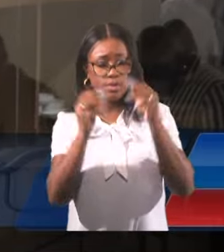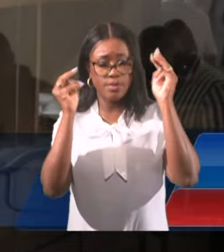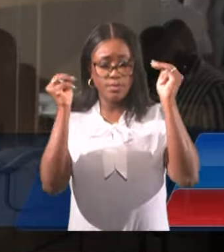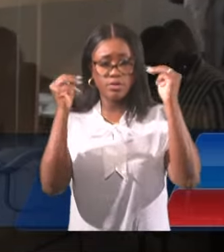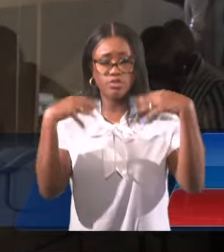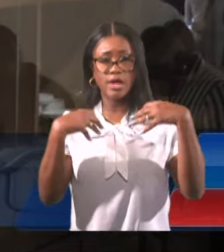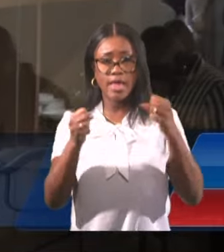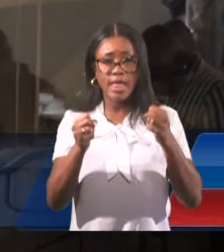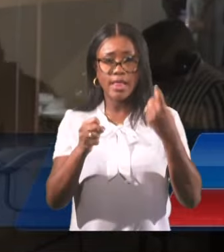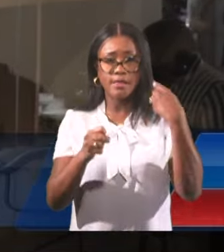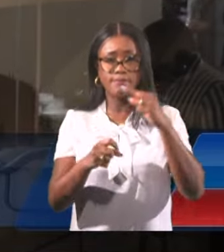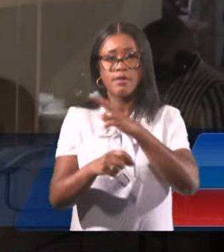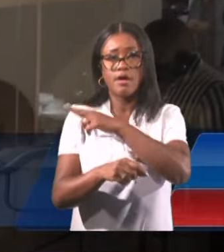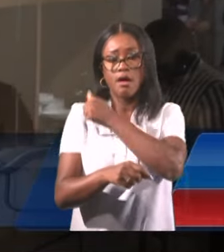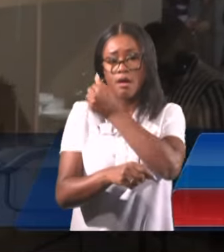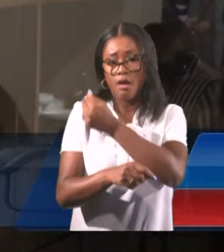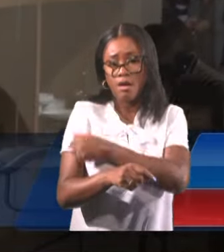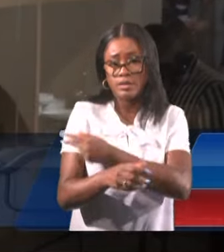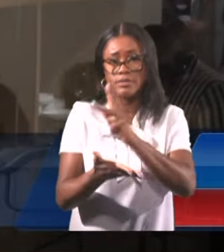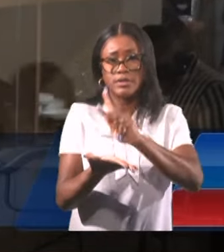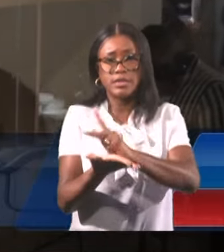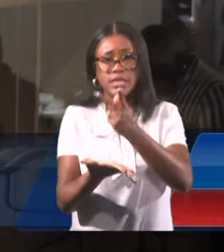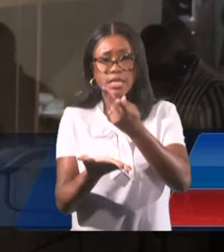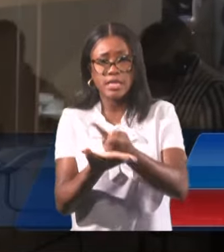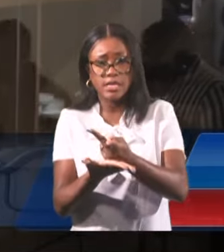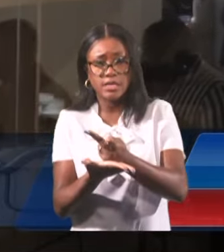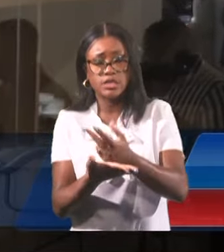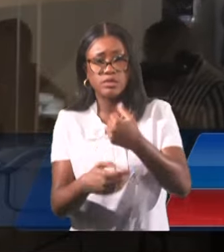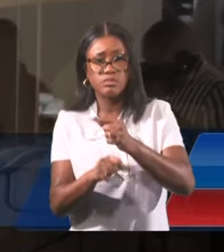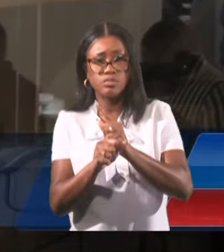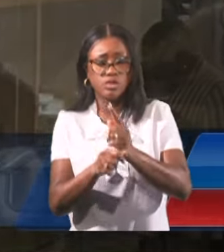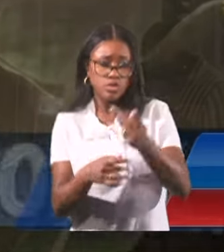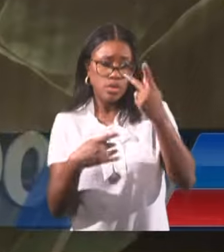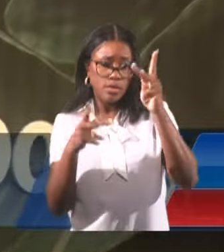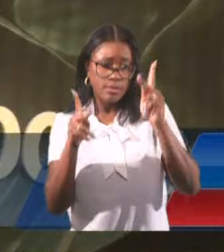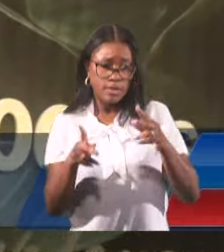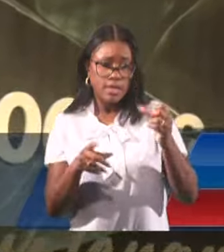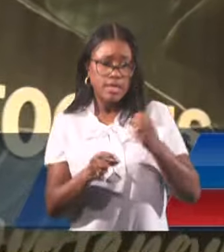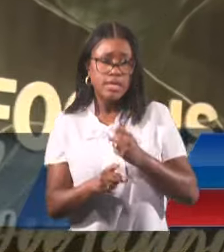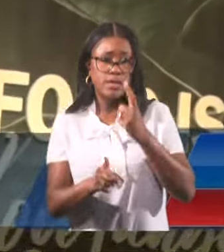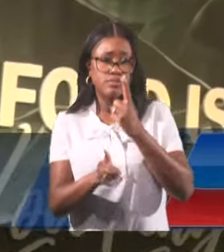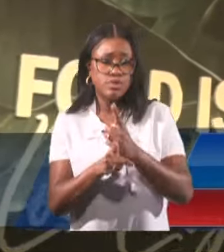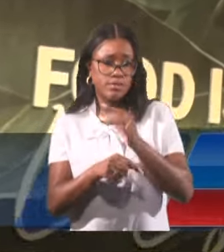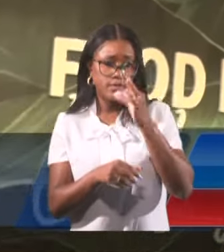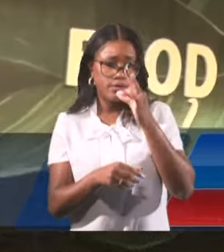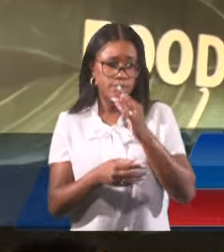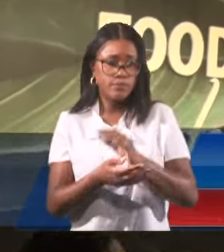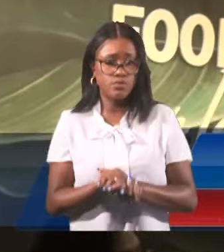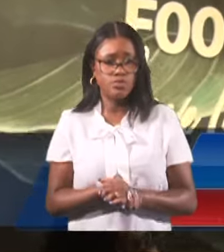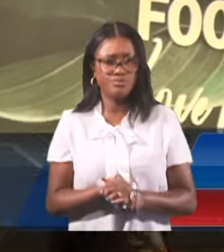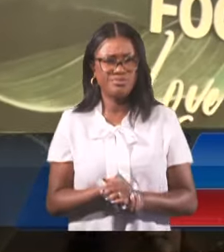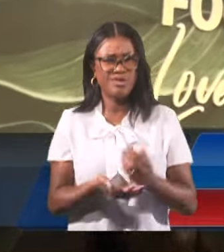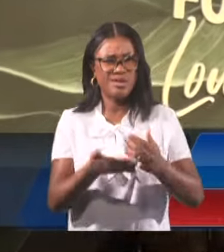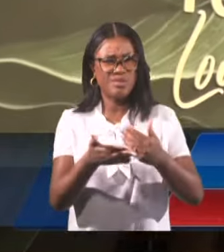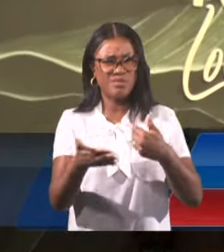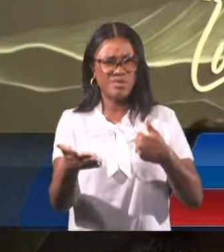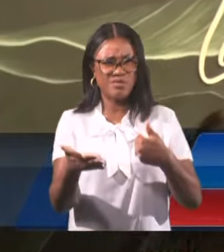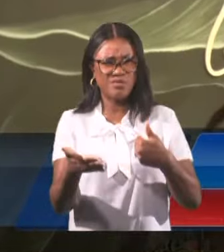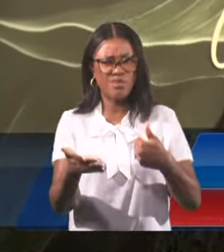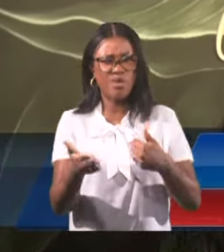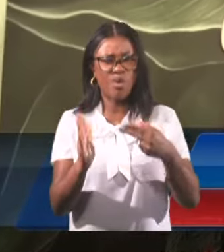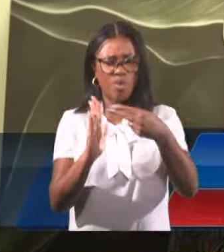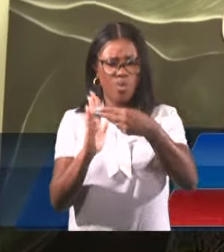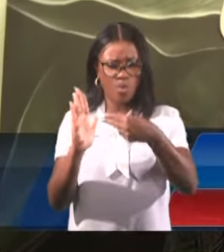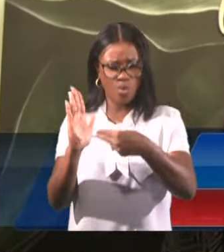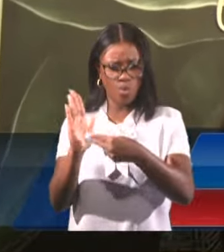developing hospital kitchens and making sure that the patients get the required nutrition. With the closing of the Trinidad and Tobago Hospitality and Tourism